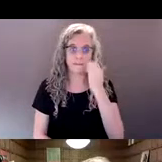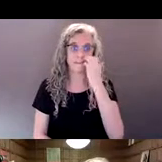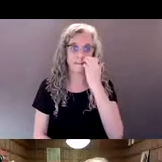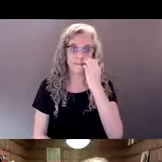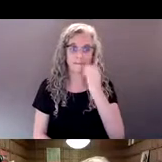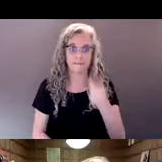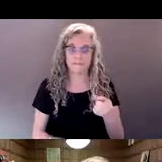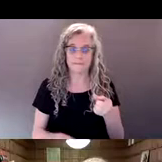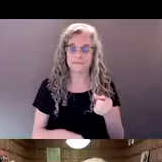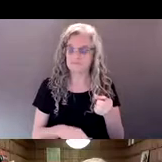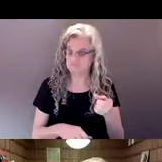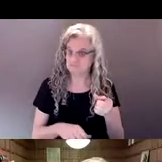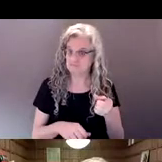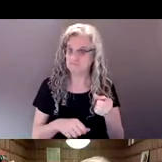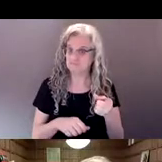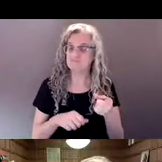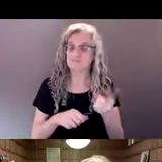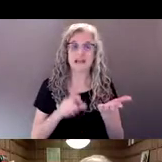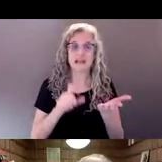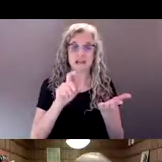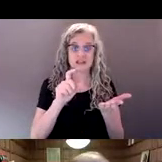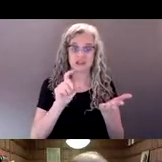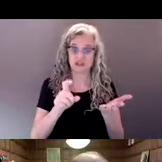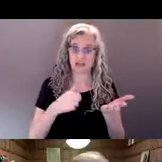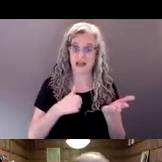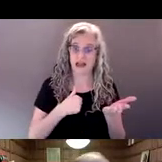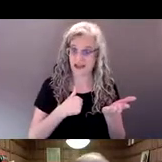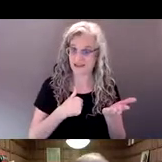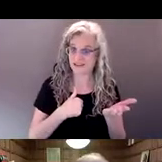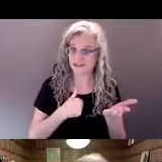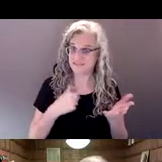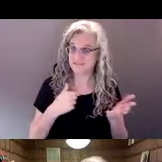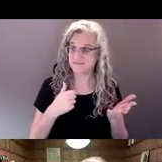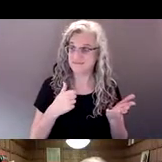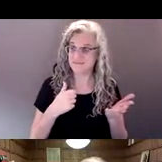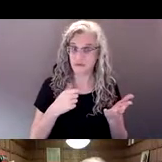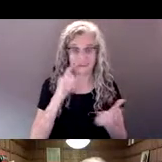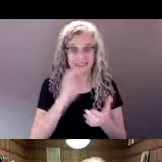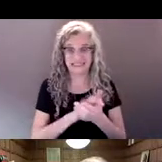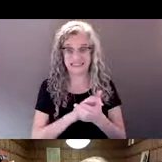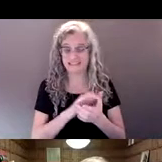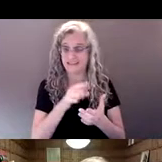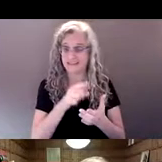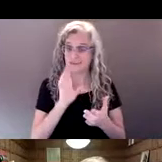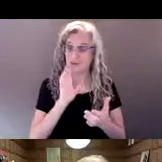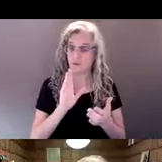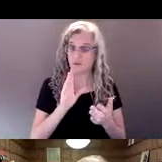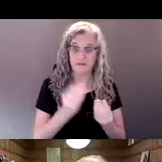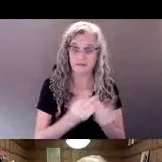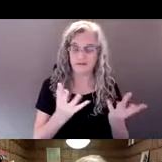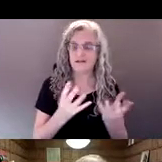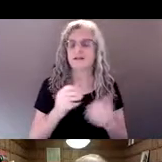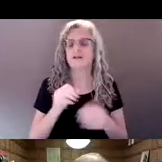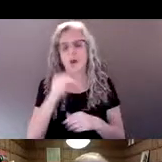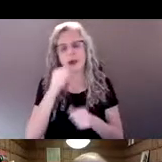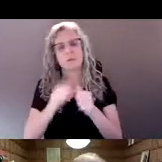greeted the publication of My Anti-Judaism, or the young white men who stood up a couple of years ago at a talk I gave in a Connecticut